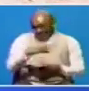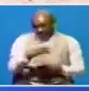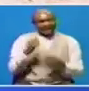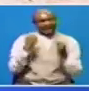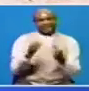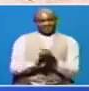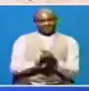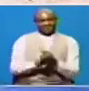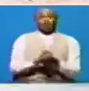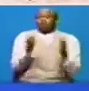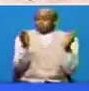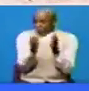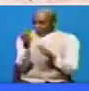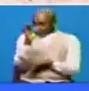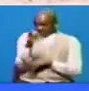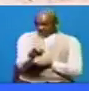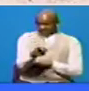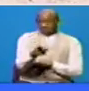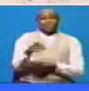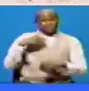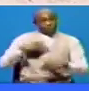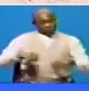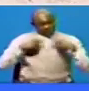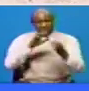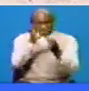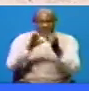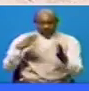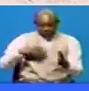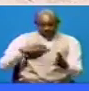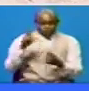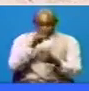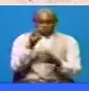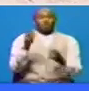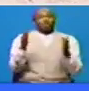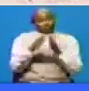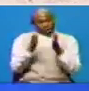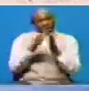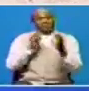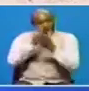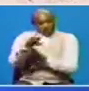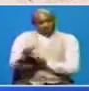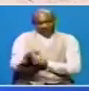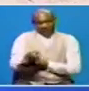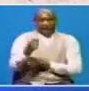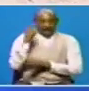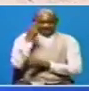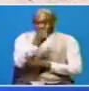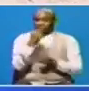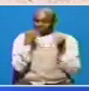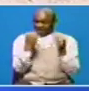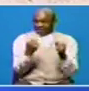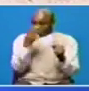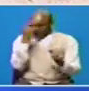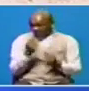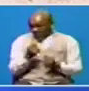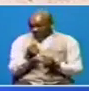the smaller percentage, but tao maisha unye, to specifically wana tumia flying toilet kutumia jwala, maisha itakuwa a bit tricky,